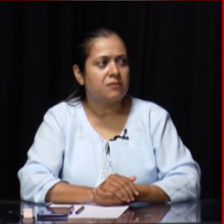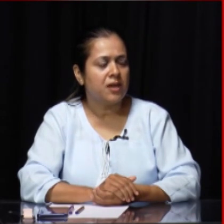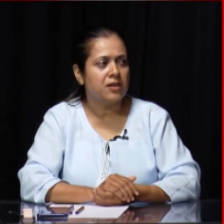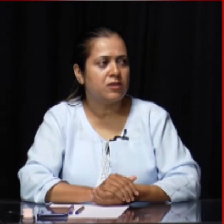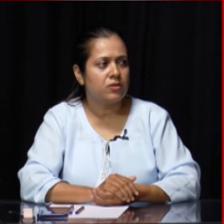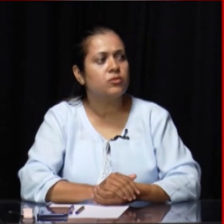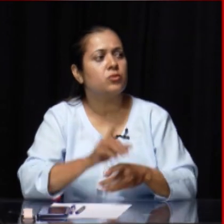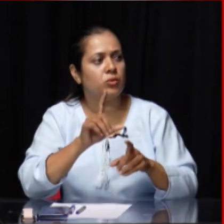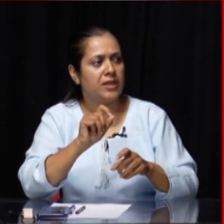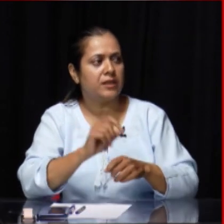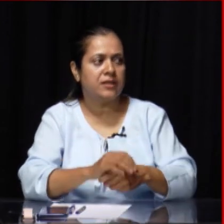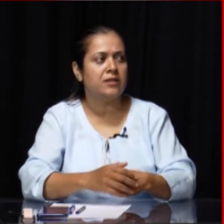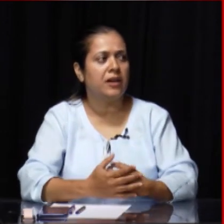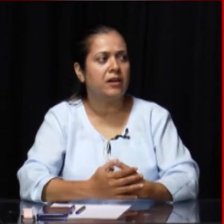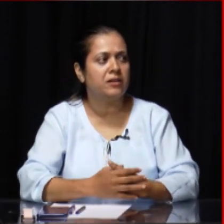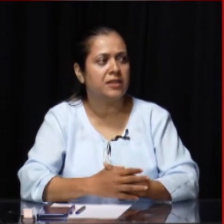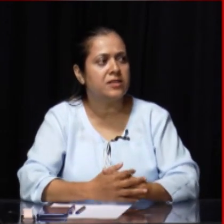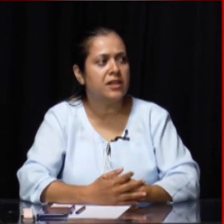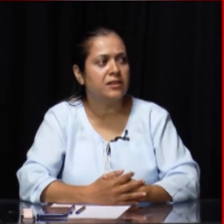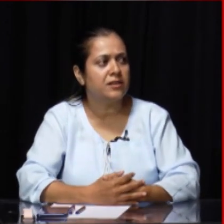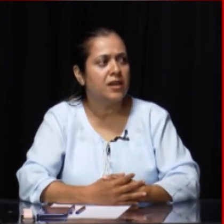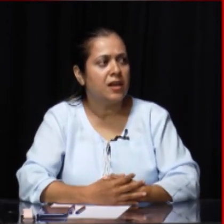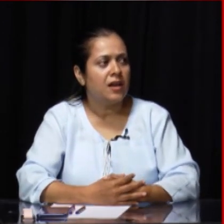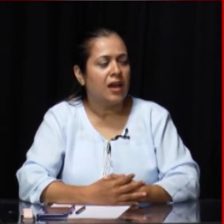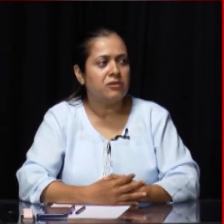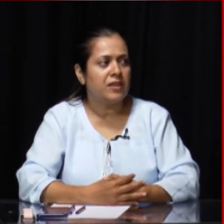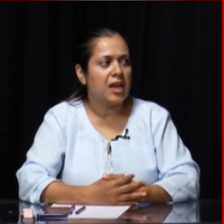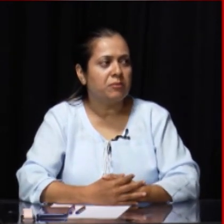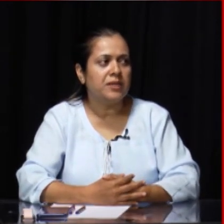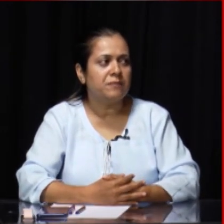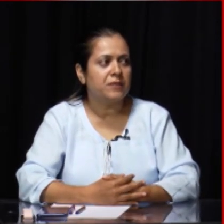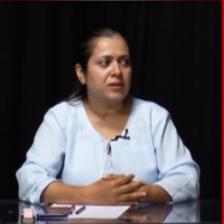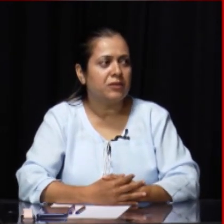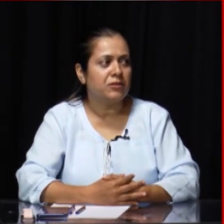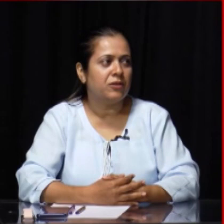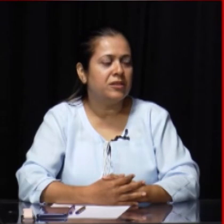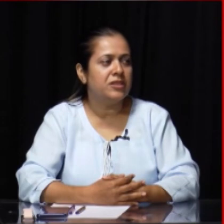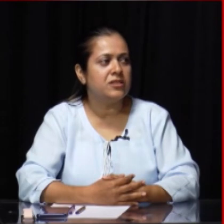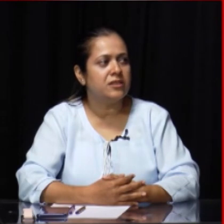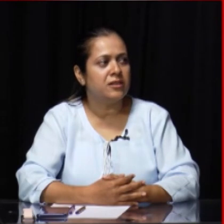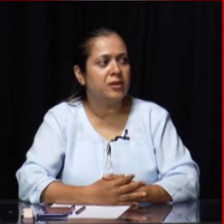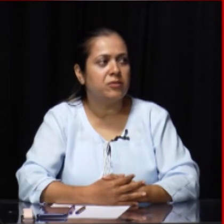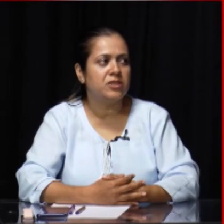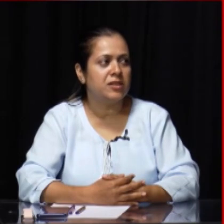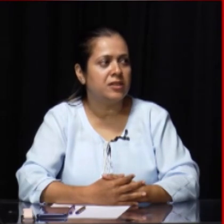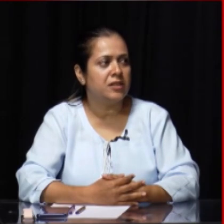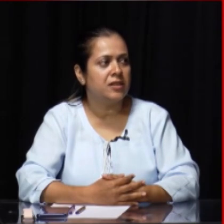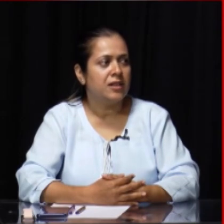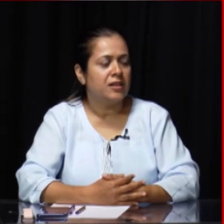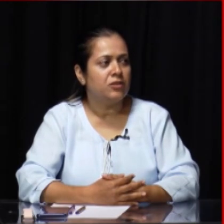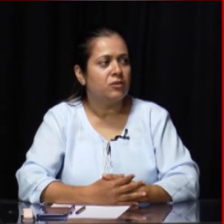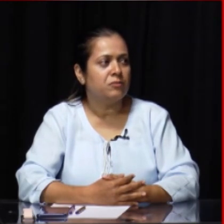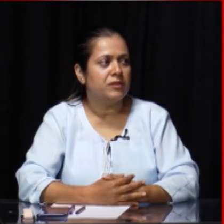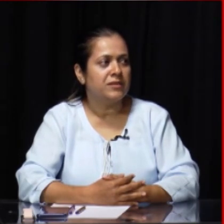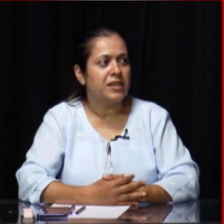After I finished my schooling, that is 10th standard, I was very happy. You know, all the teachers appreciated